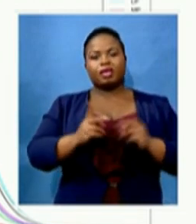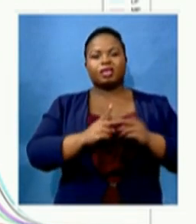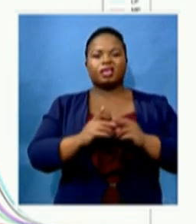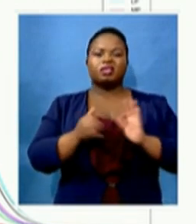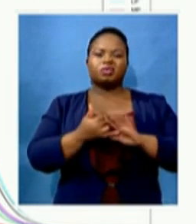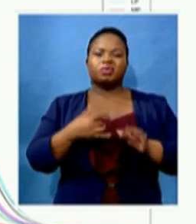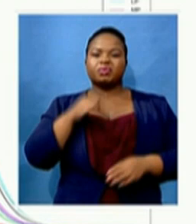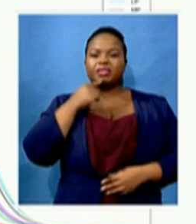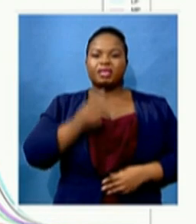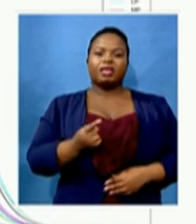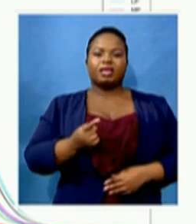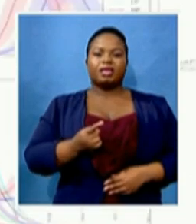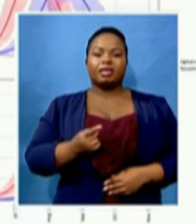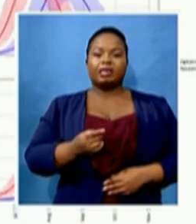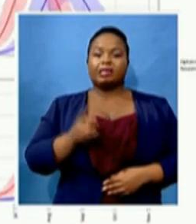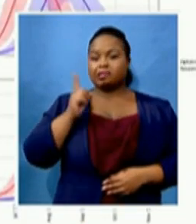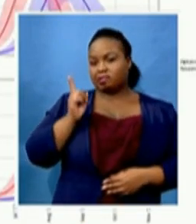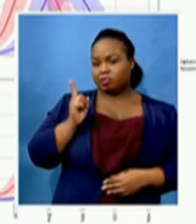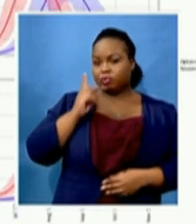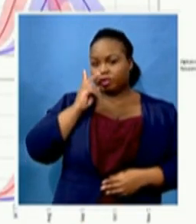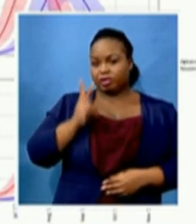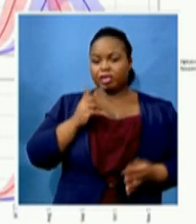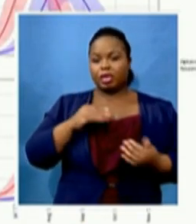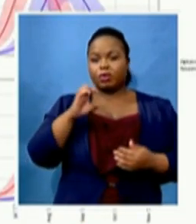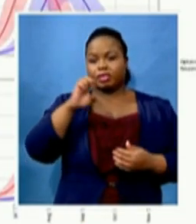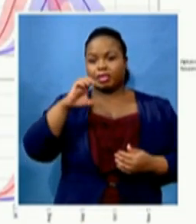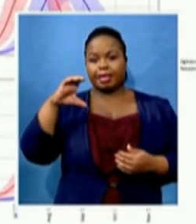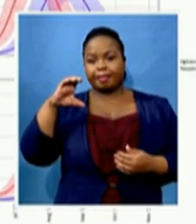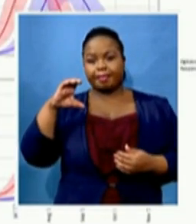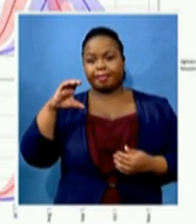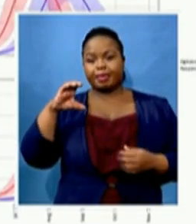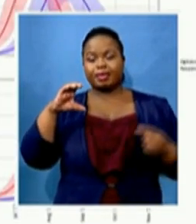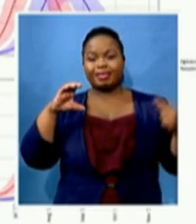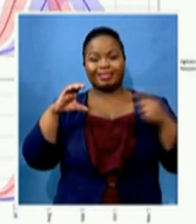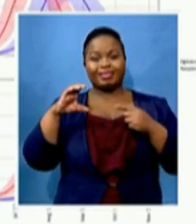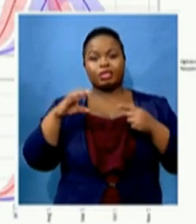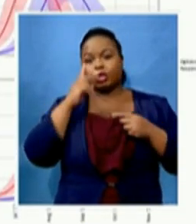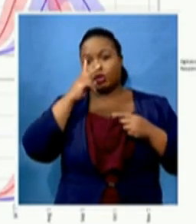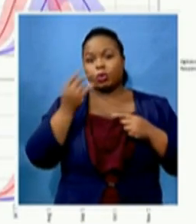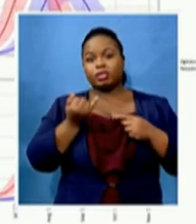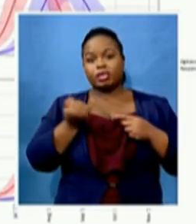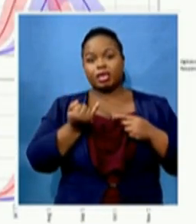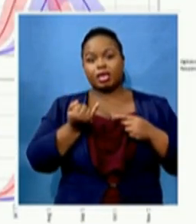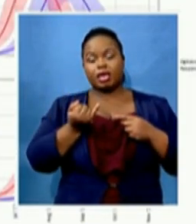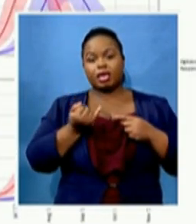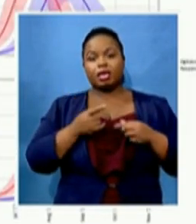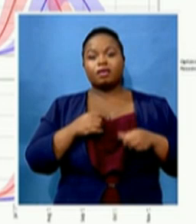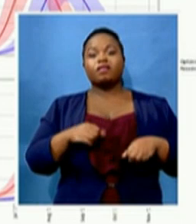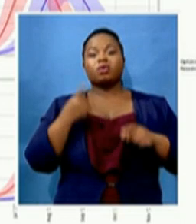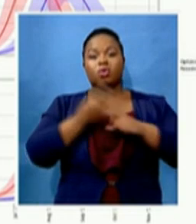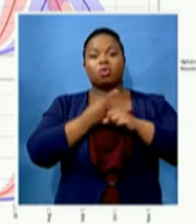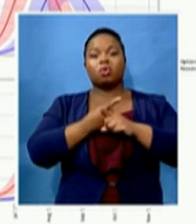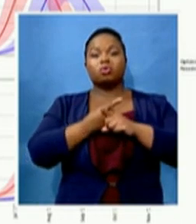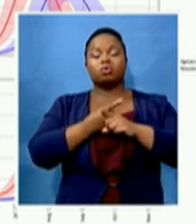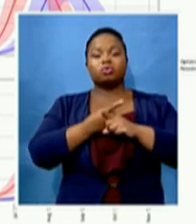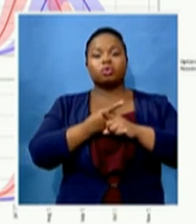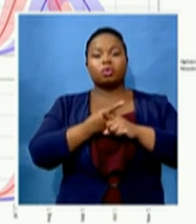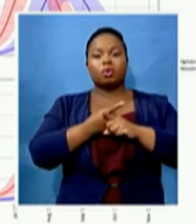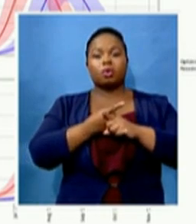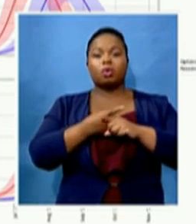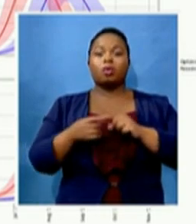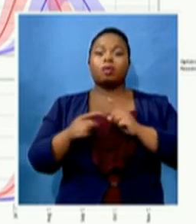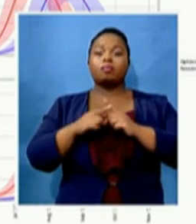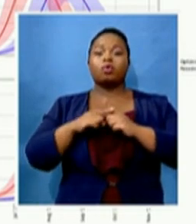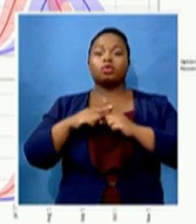the Eastern Cape is looking like the pessimistic scenario that we have, so looking more like the red